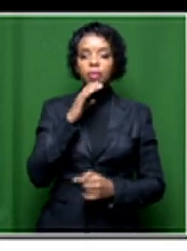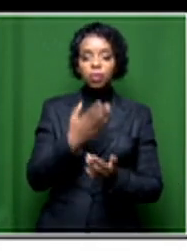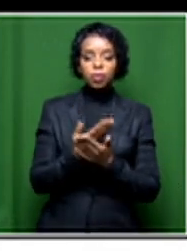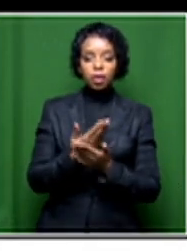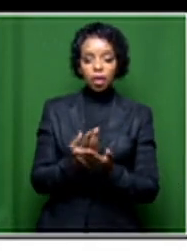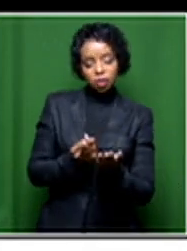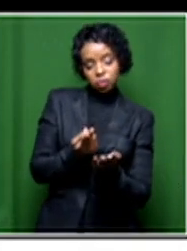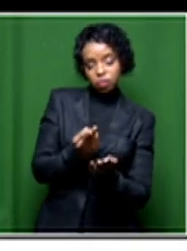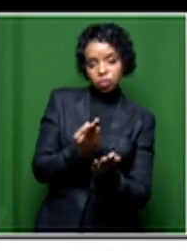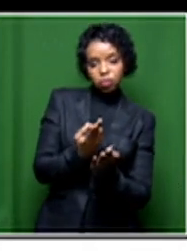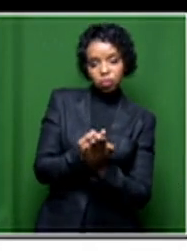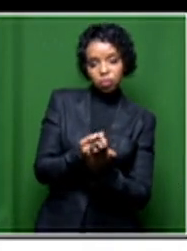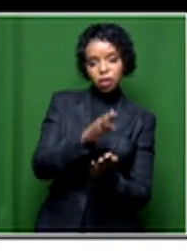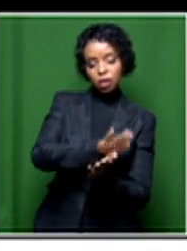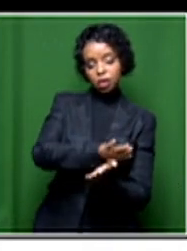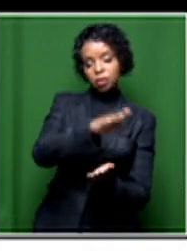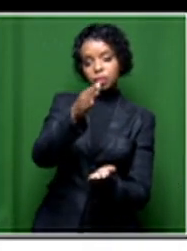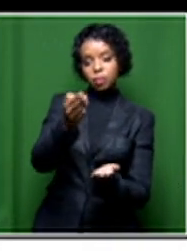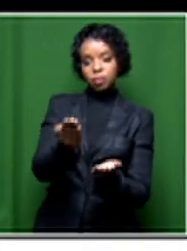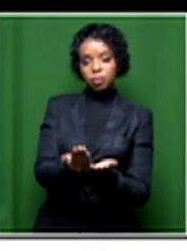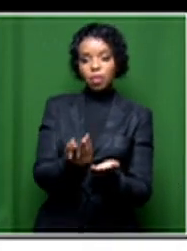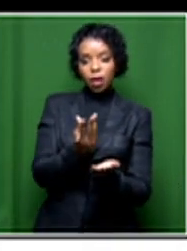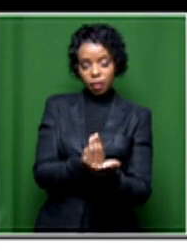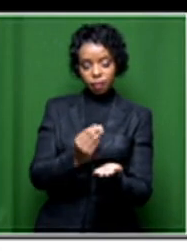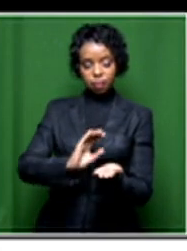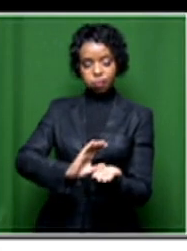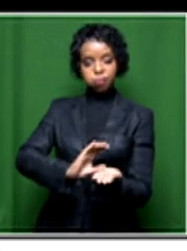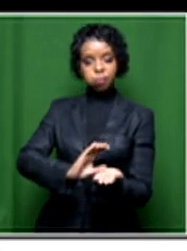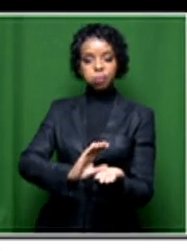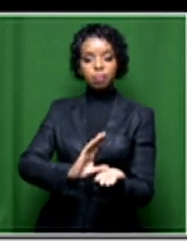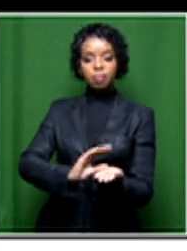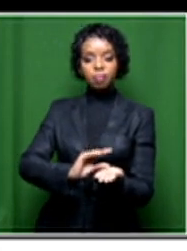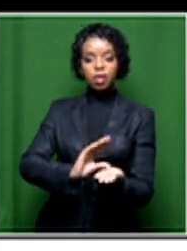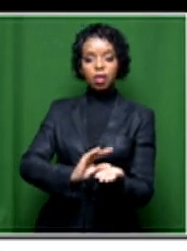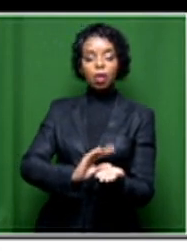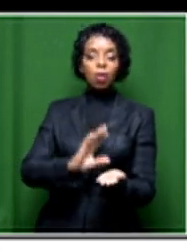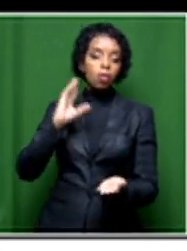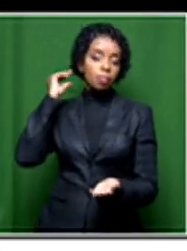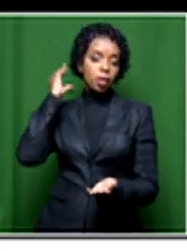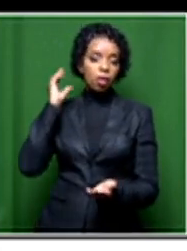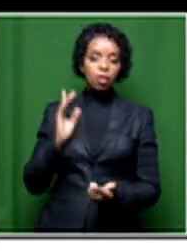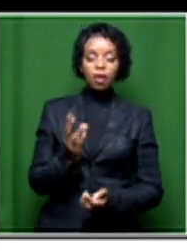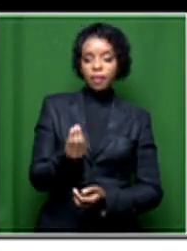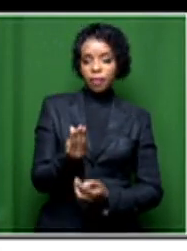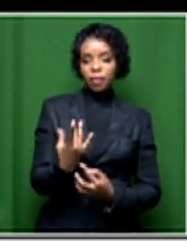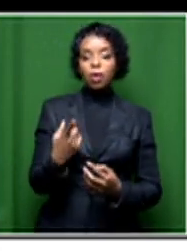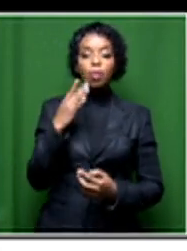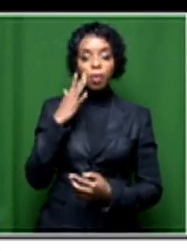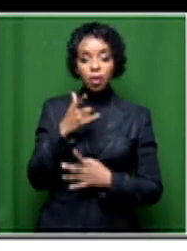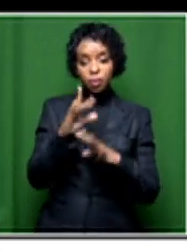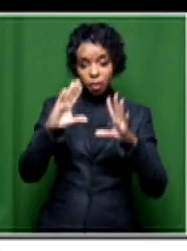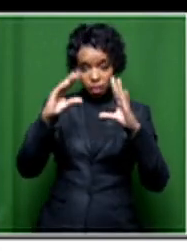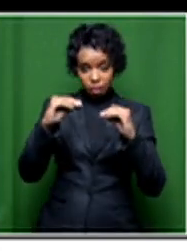and you have a very big hood with a pillow inside. So it's completely waterproof, and you can, when you sleep in it,